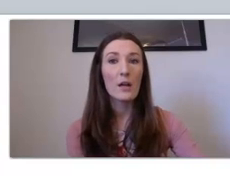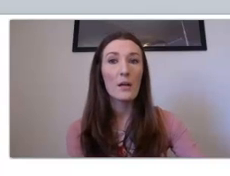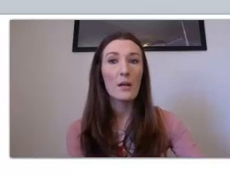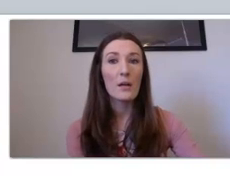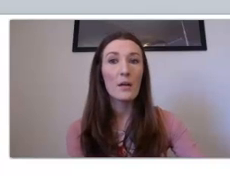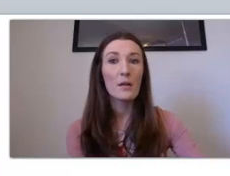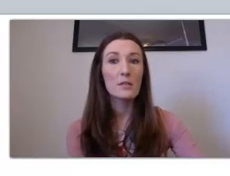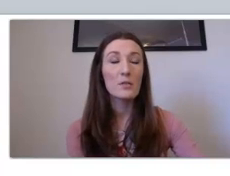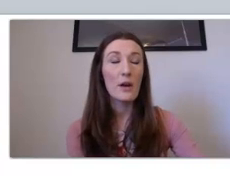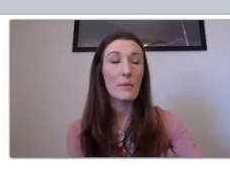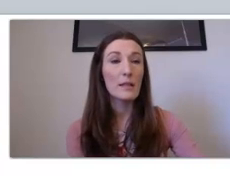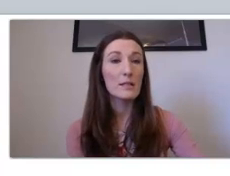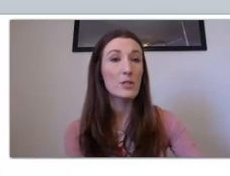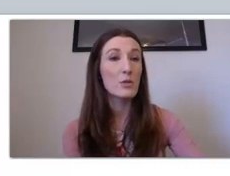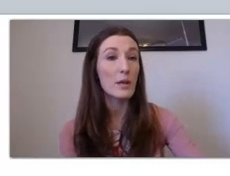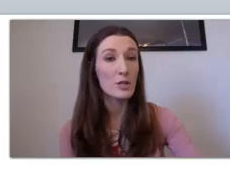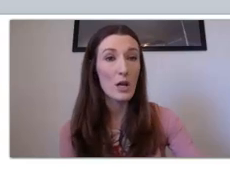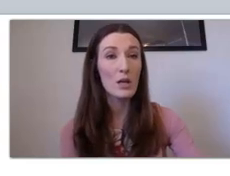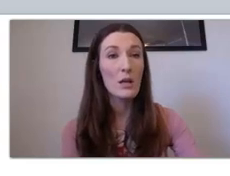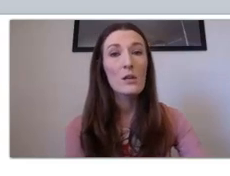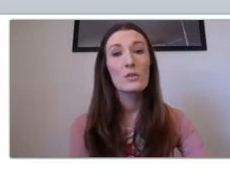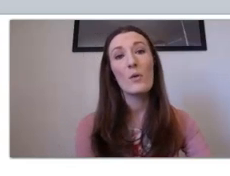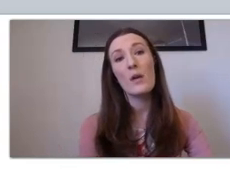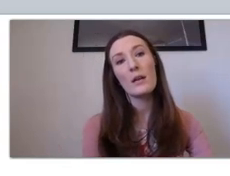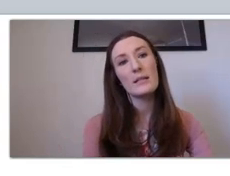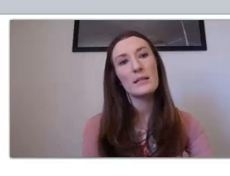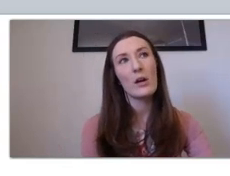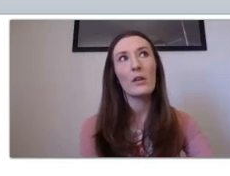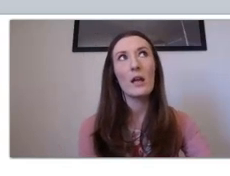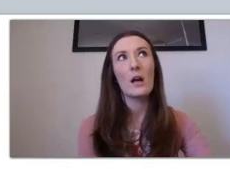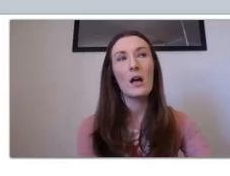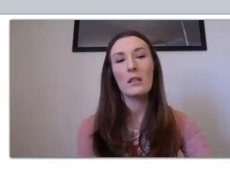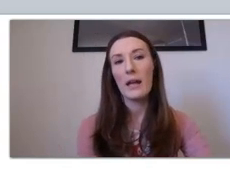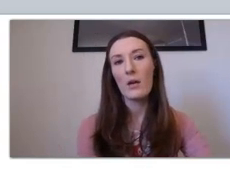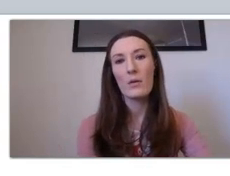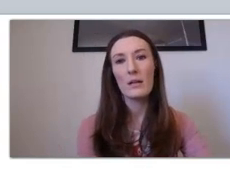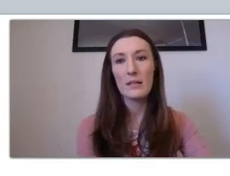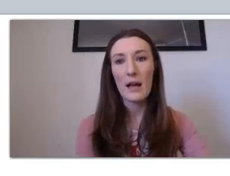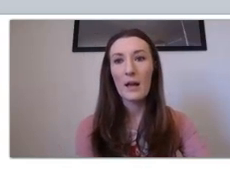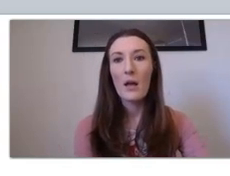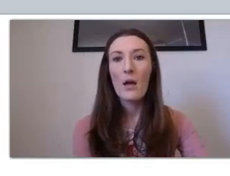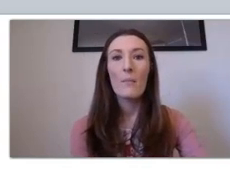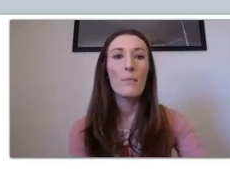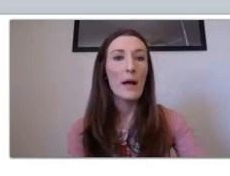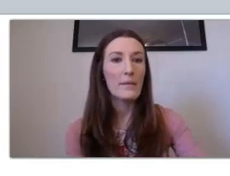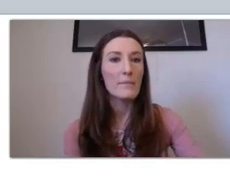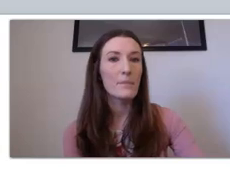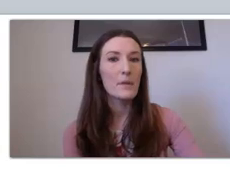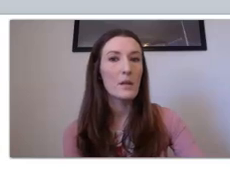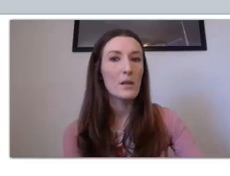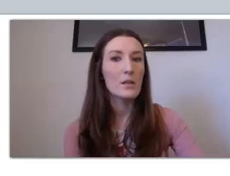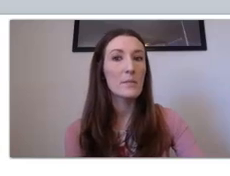are describing the situation, so not necessarily a light or a sign,